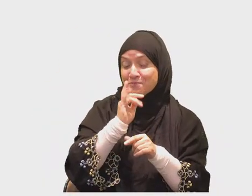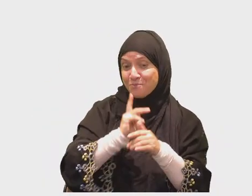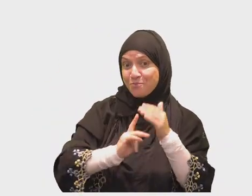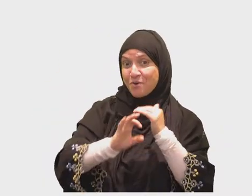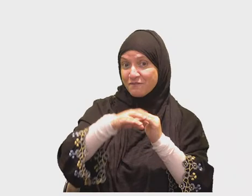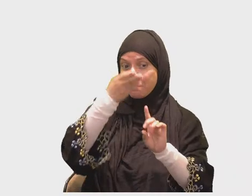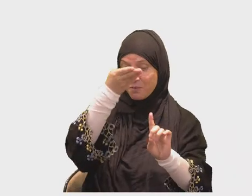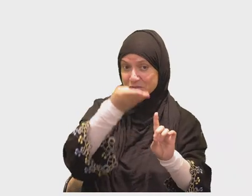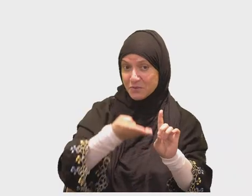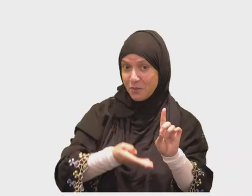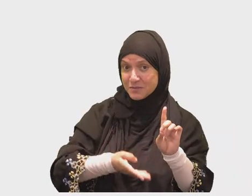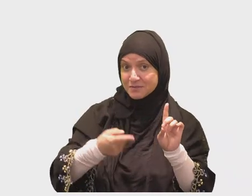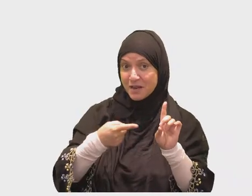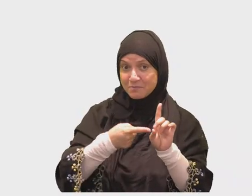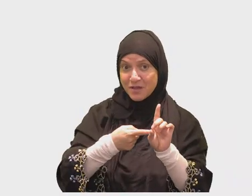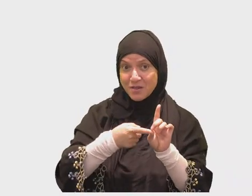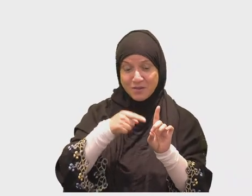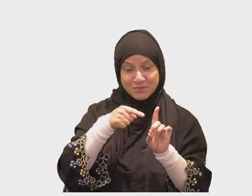His